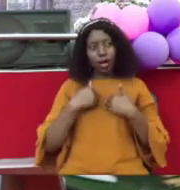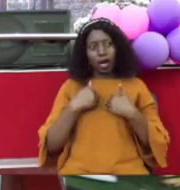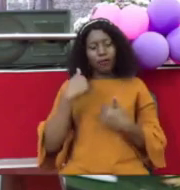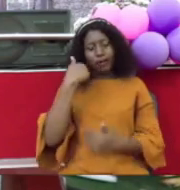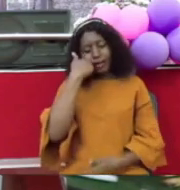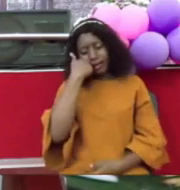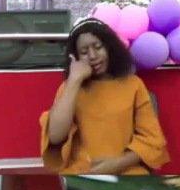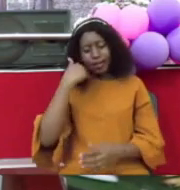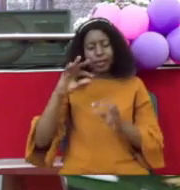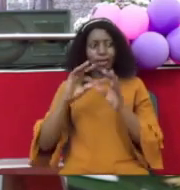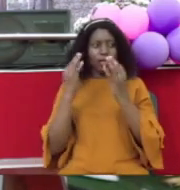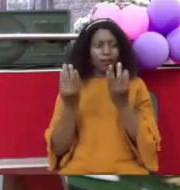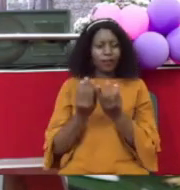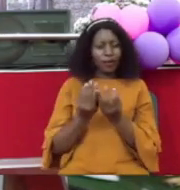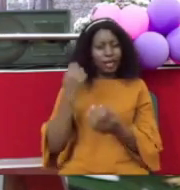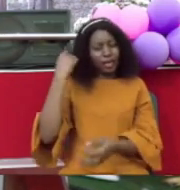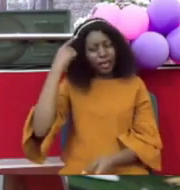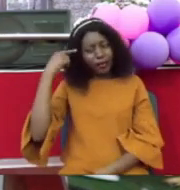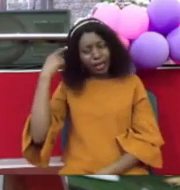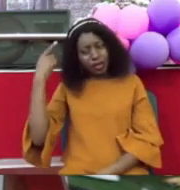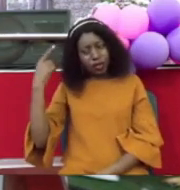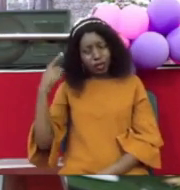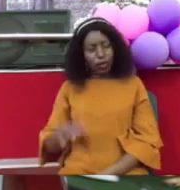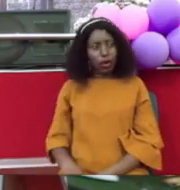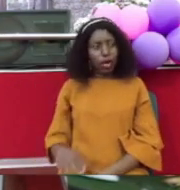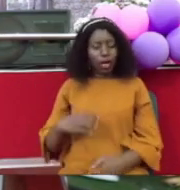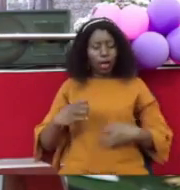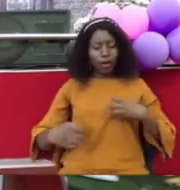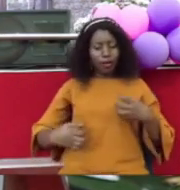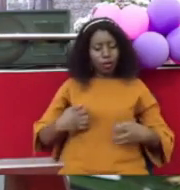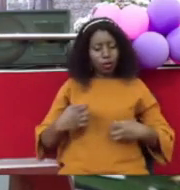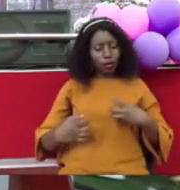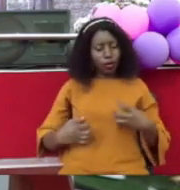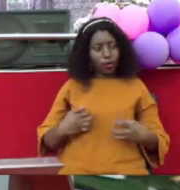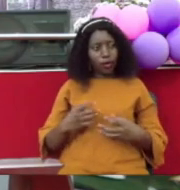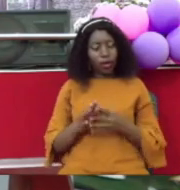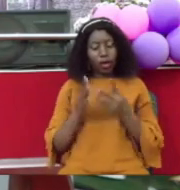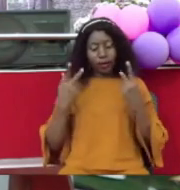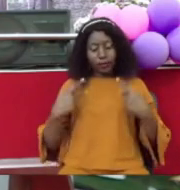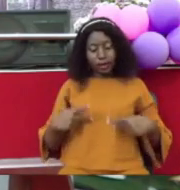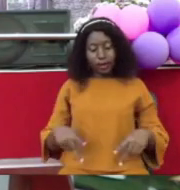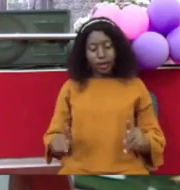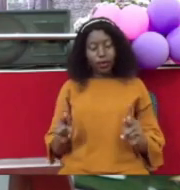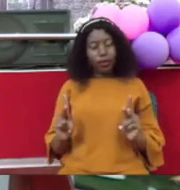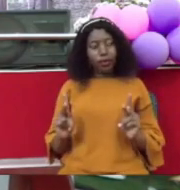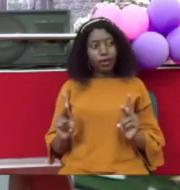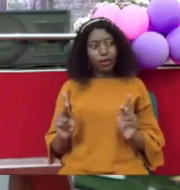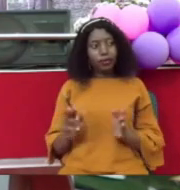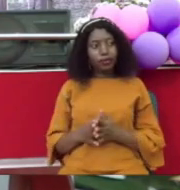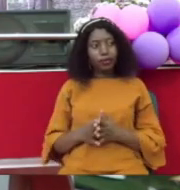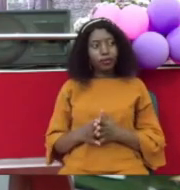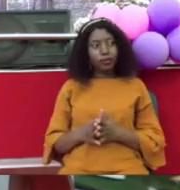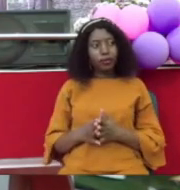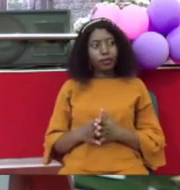familia. Mental. Kiwa ya akili. Emotional. Ama ya hisia. Physical. Ama ya kuonekana.